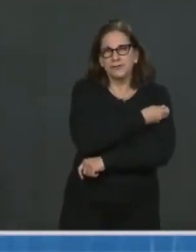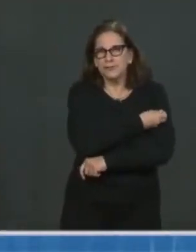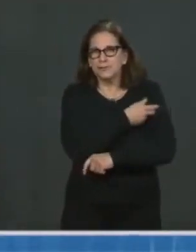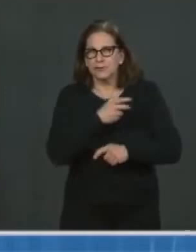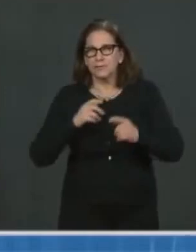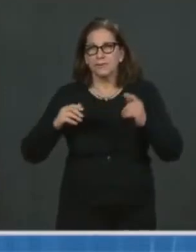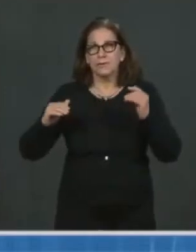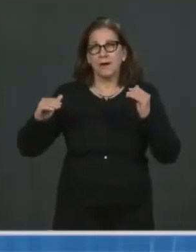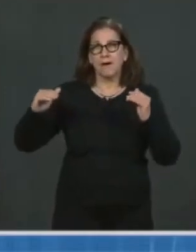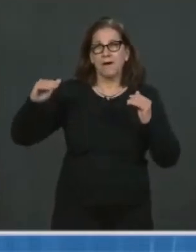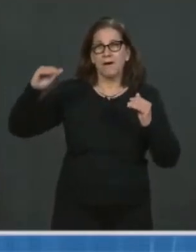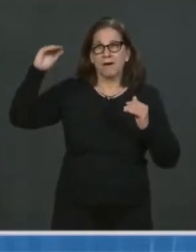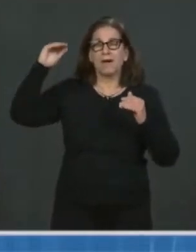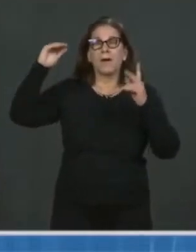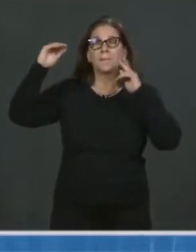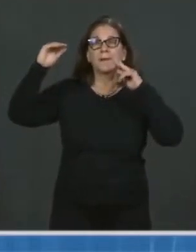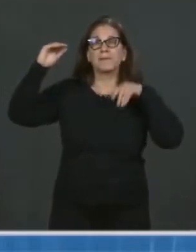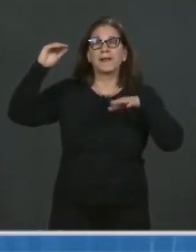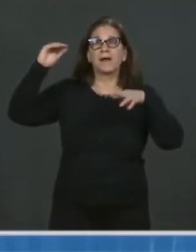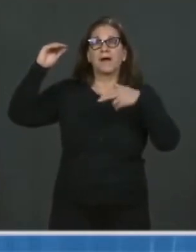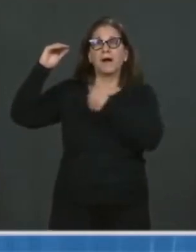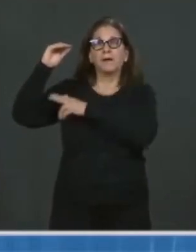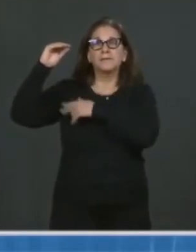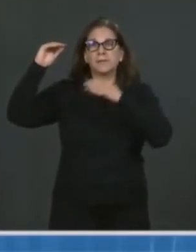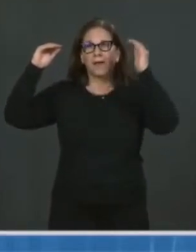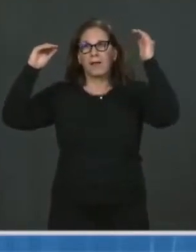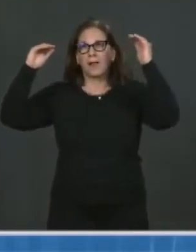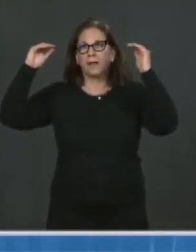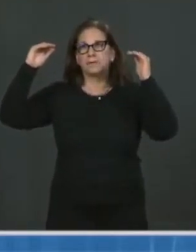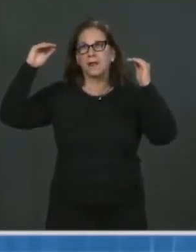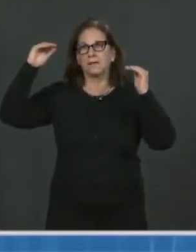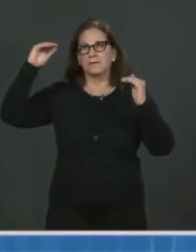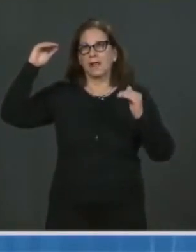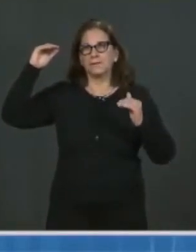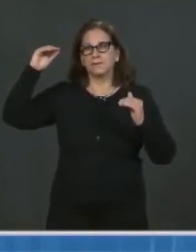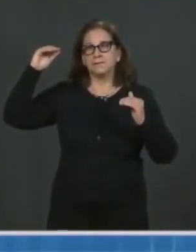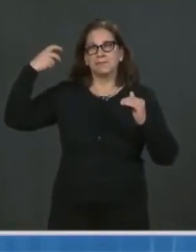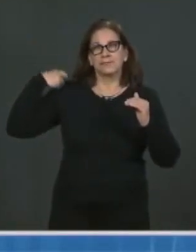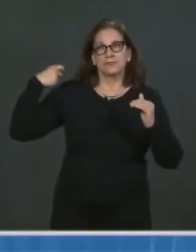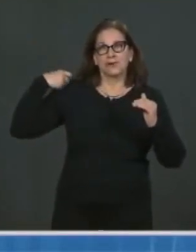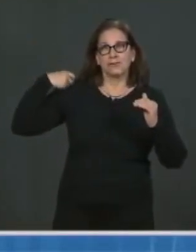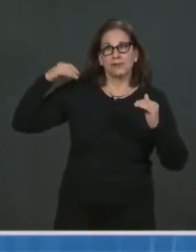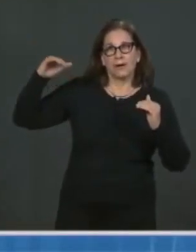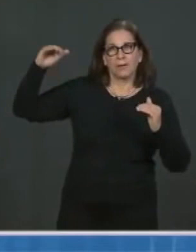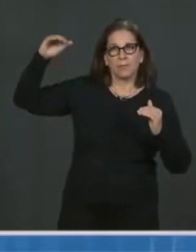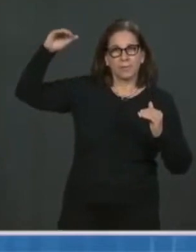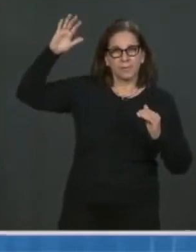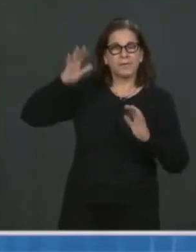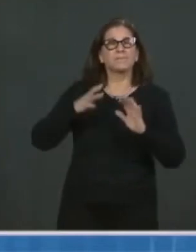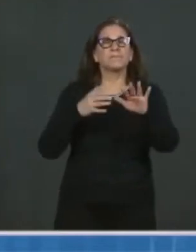at the Face the Nation, Dr. Fauci also warned that travel over the coming Catholic Easter